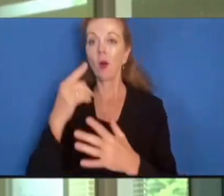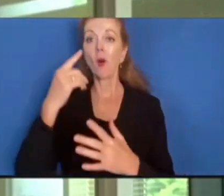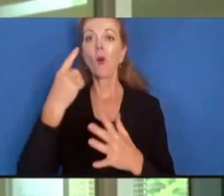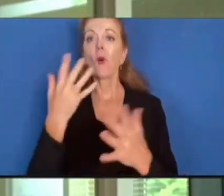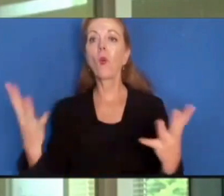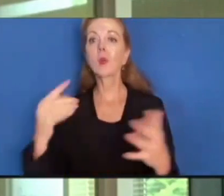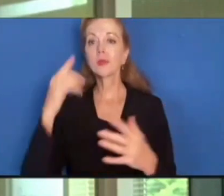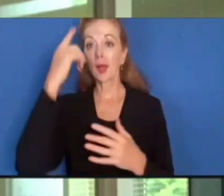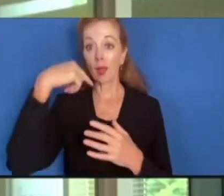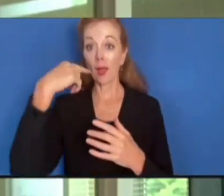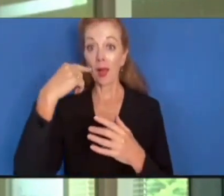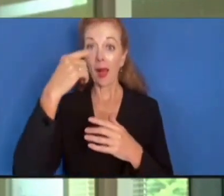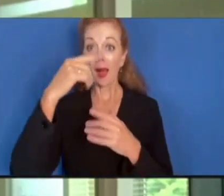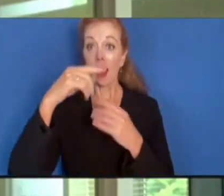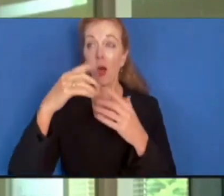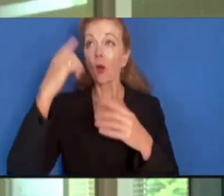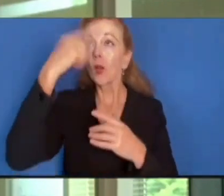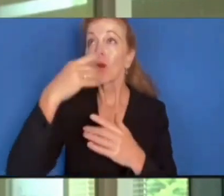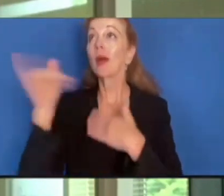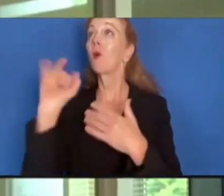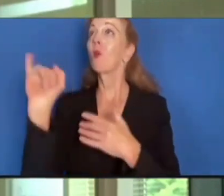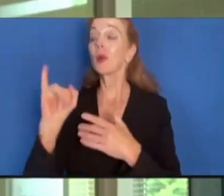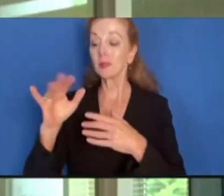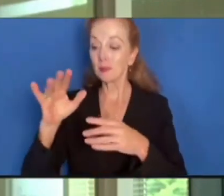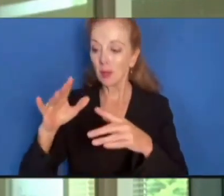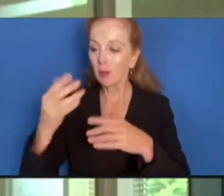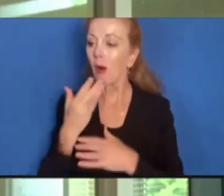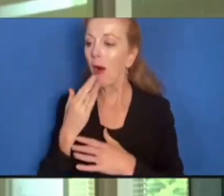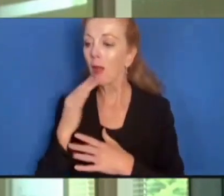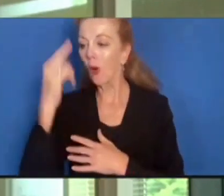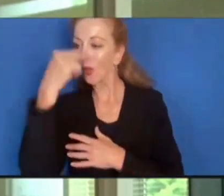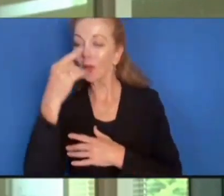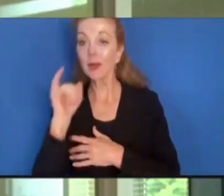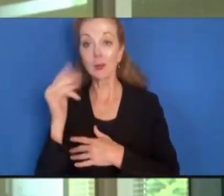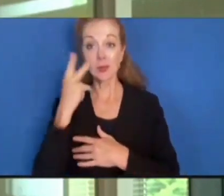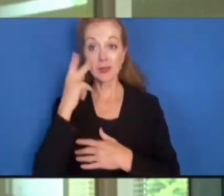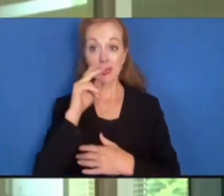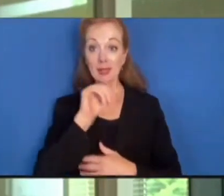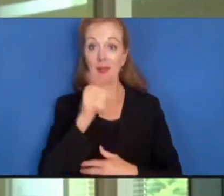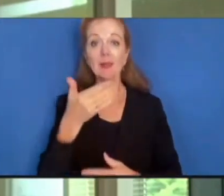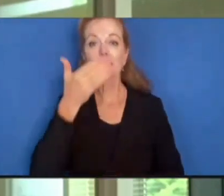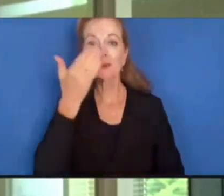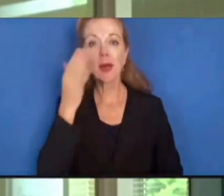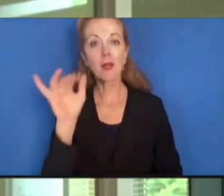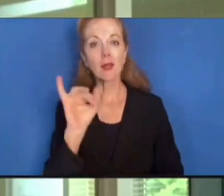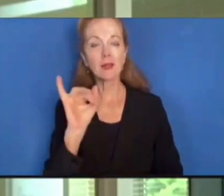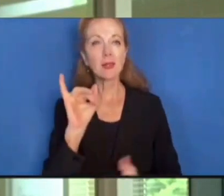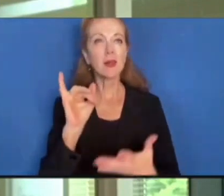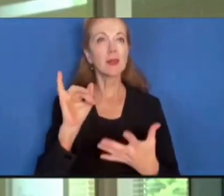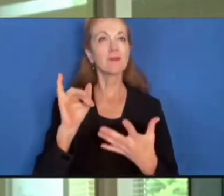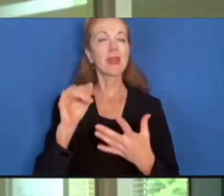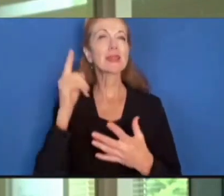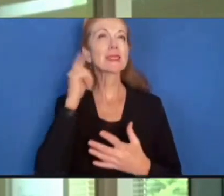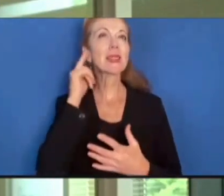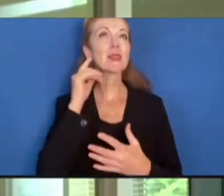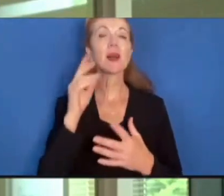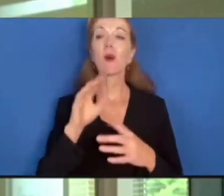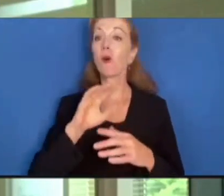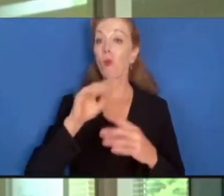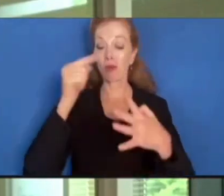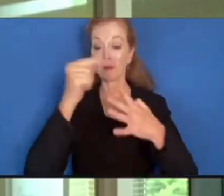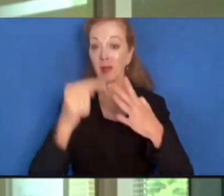how big is it, what size is it, where is it located, what color is it, did you see anything, smell anything, what sounds did you hear? All those things